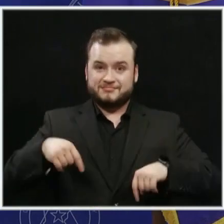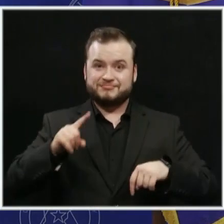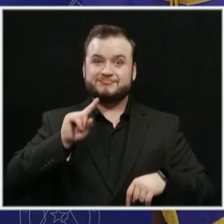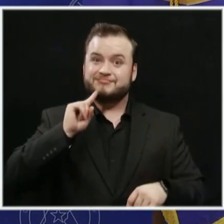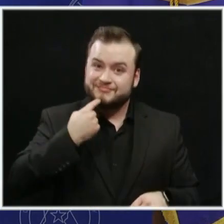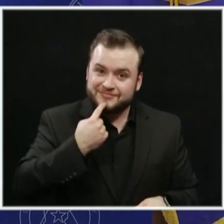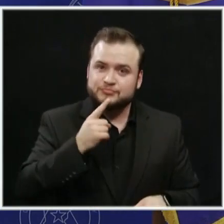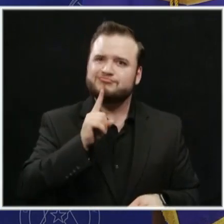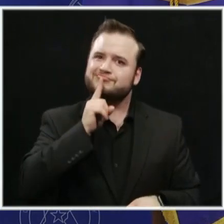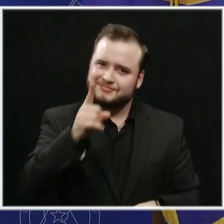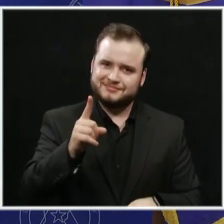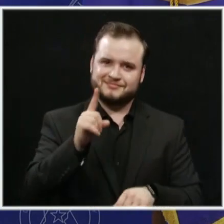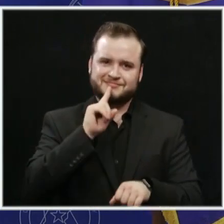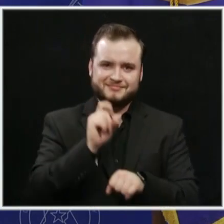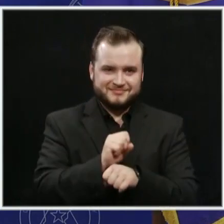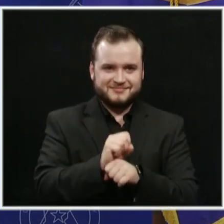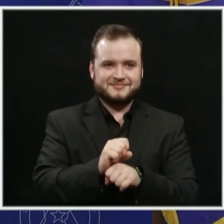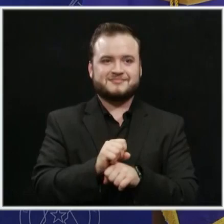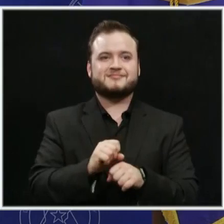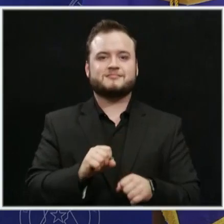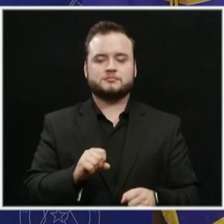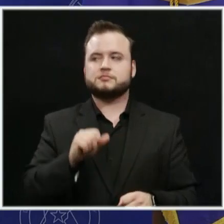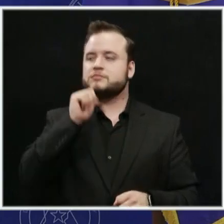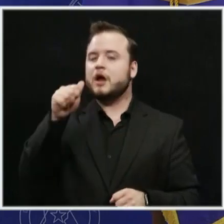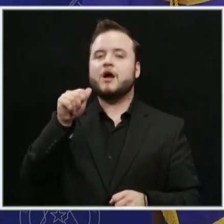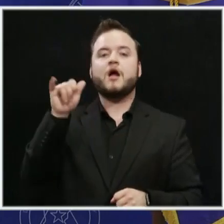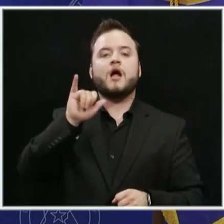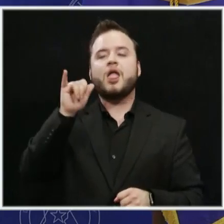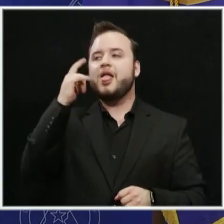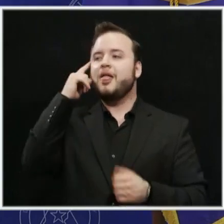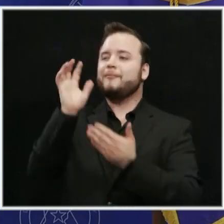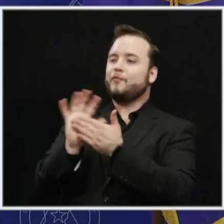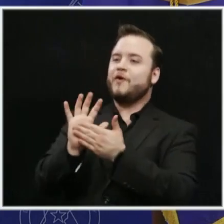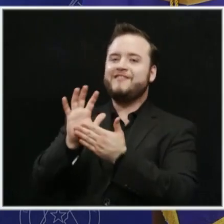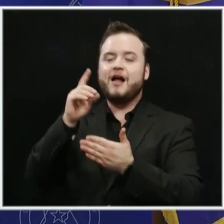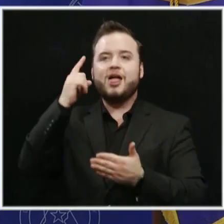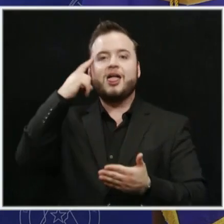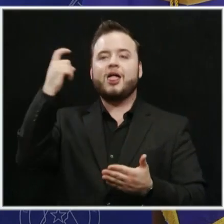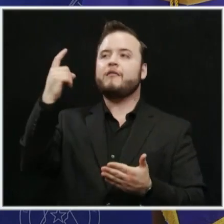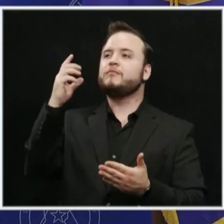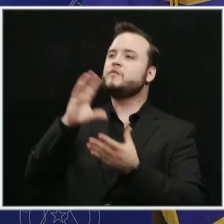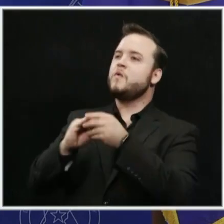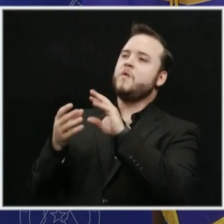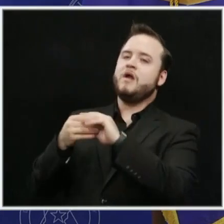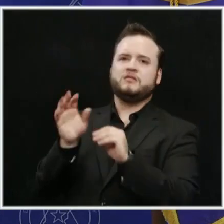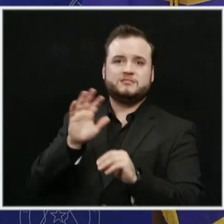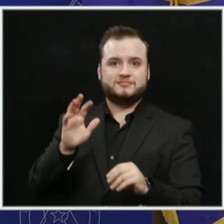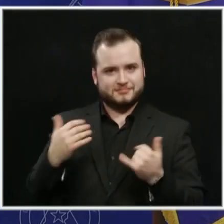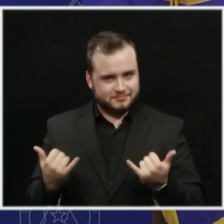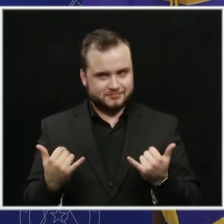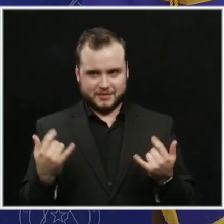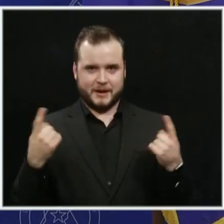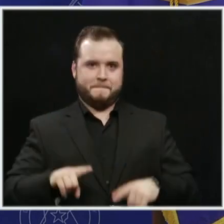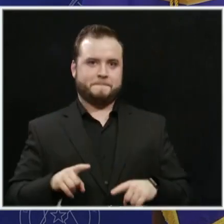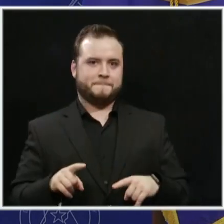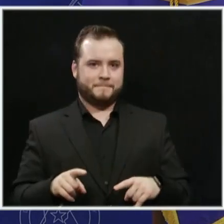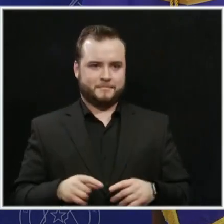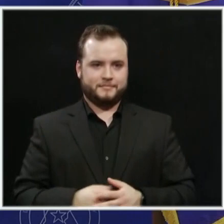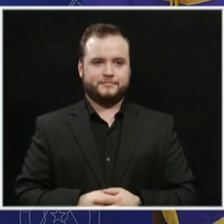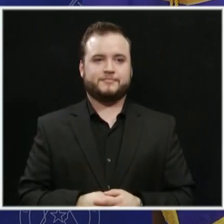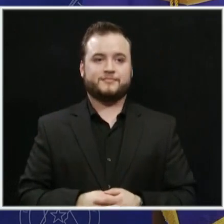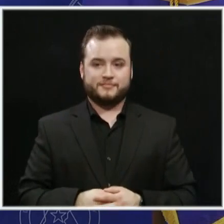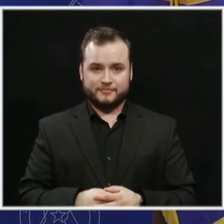I'm living the dream. We have a full floor of patients that are on